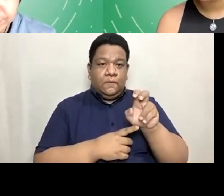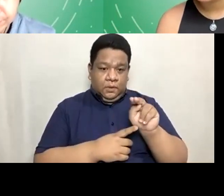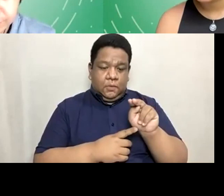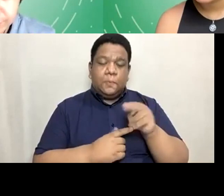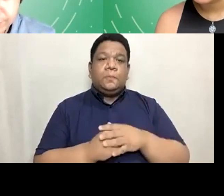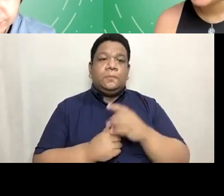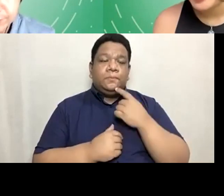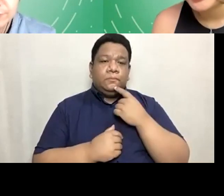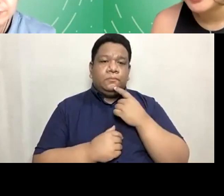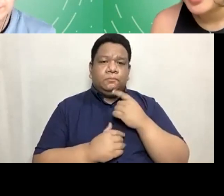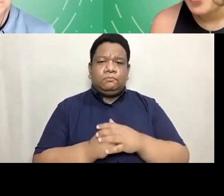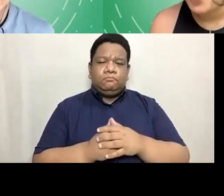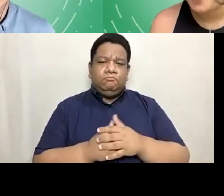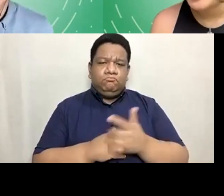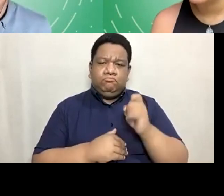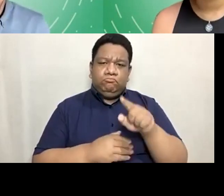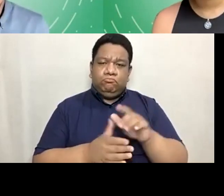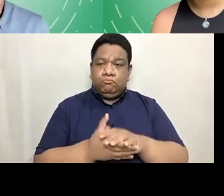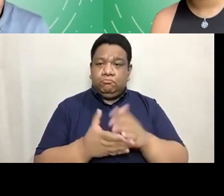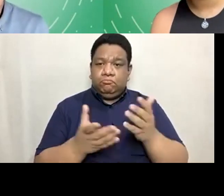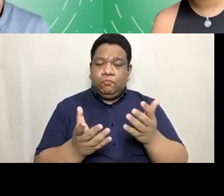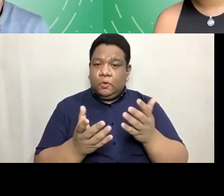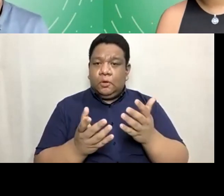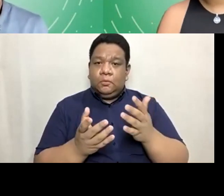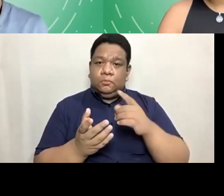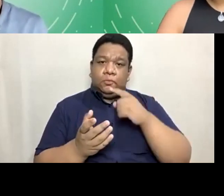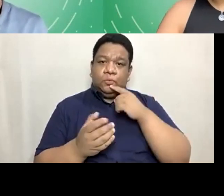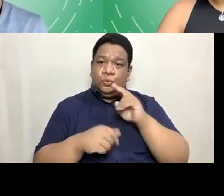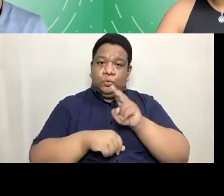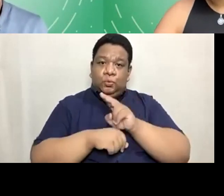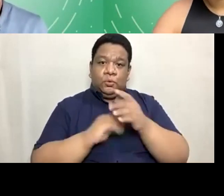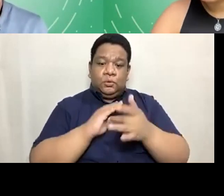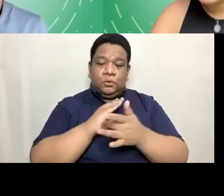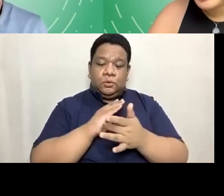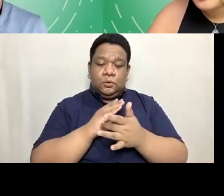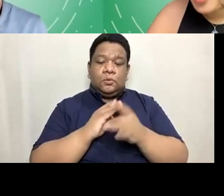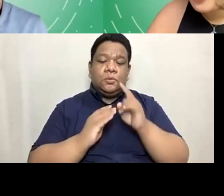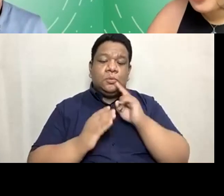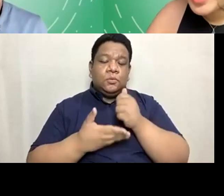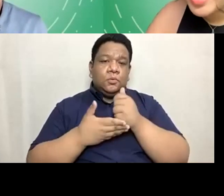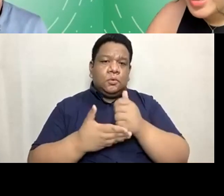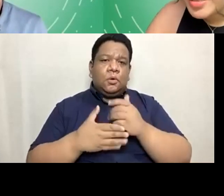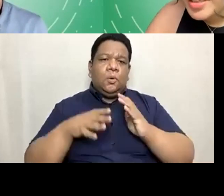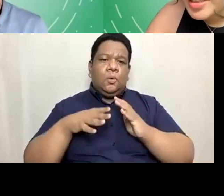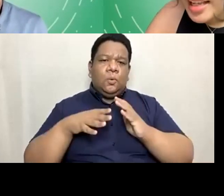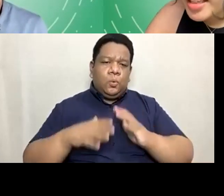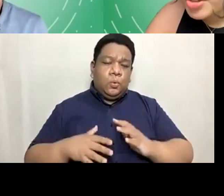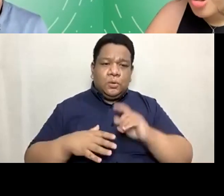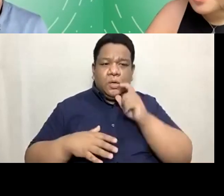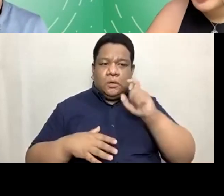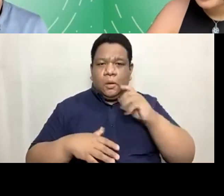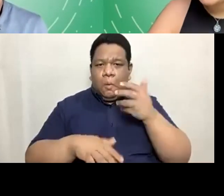She asked, while use of technology helps us relief of physically